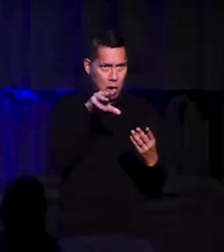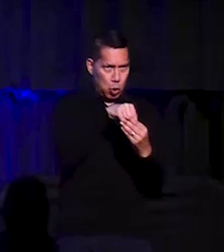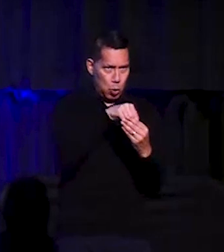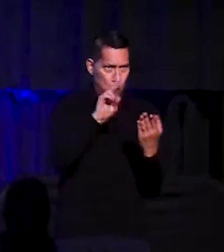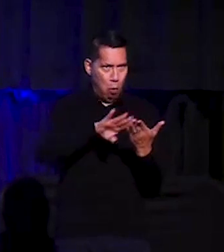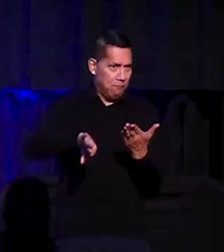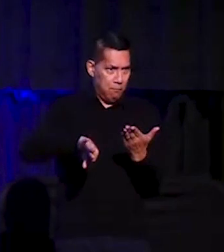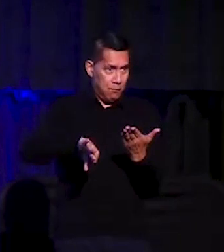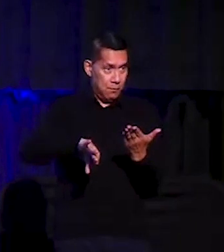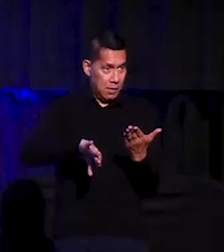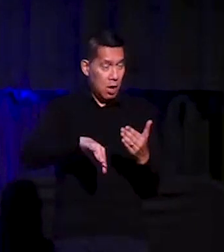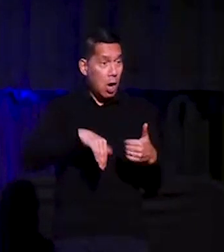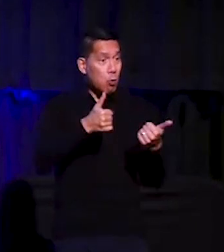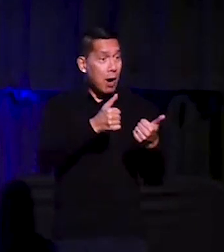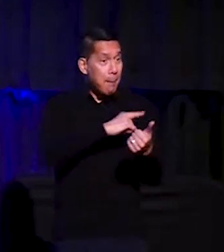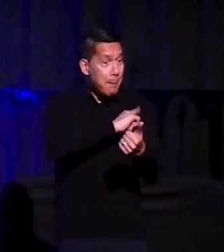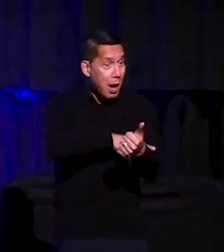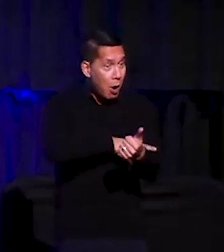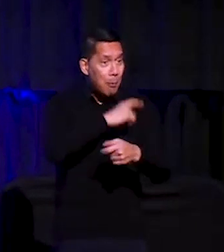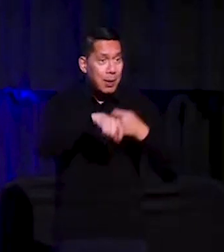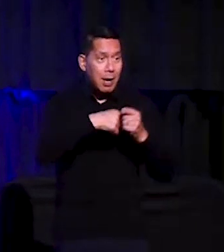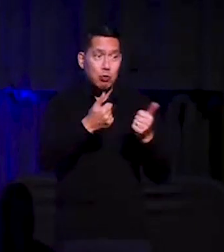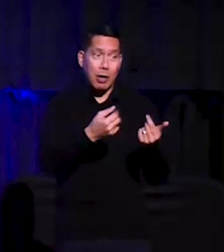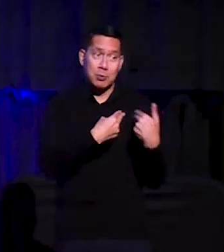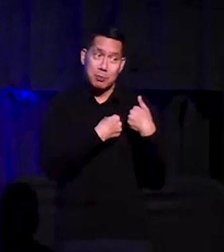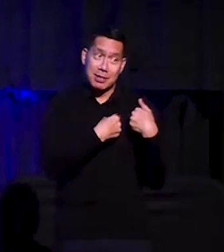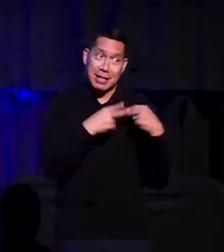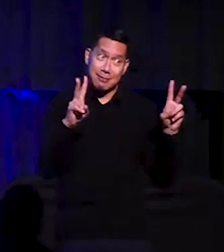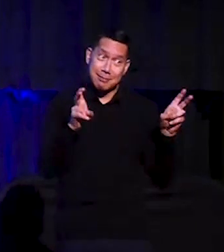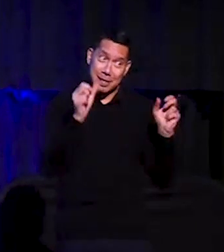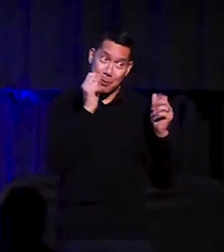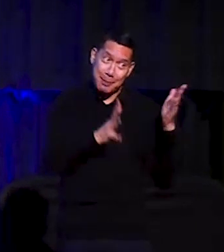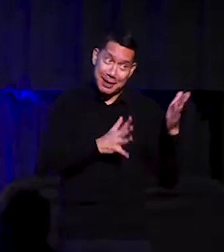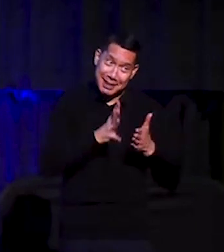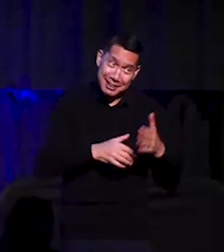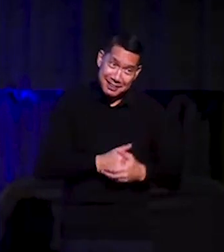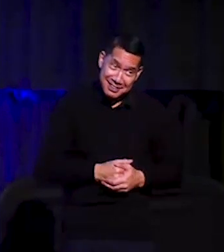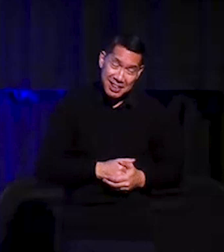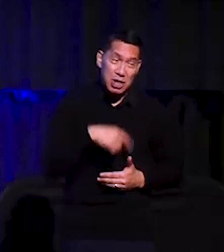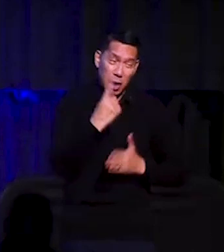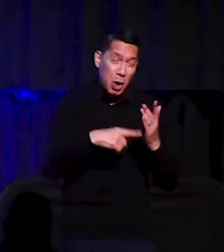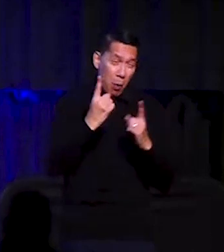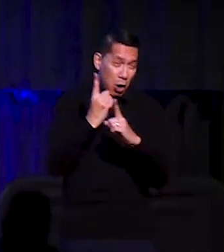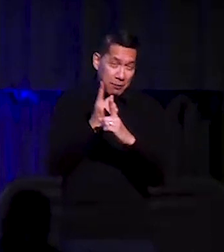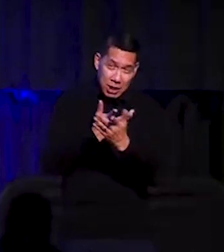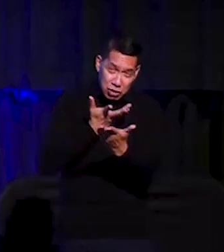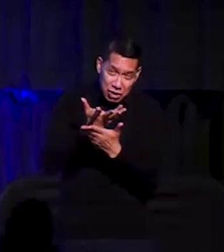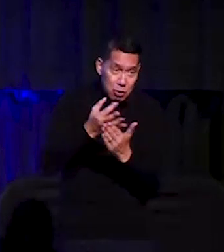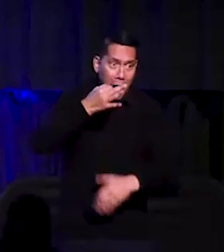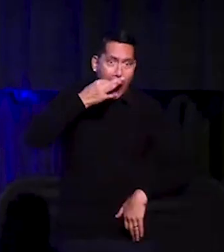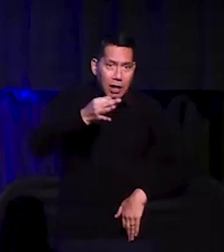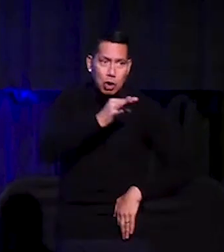And with great power came great responsibility, All it takes is one conversation and to ask and